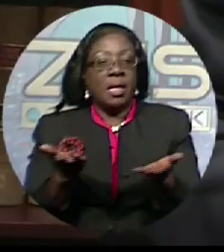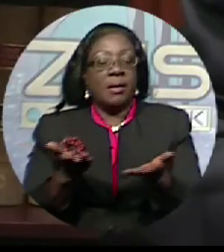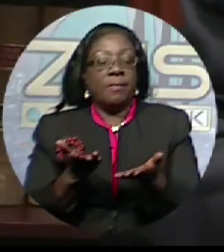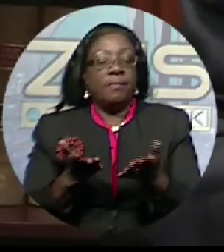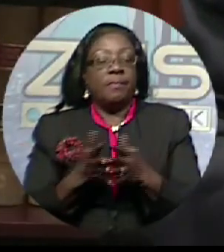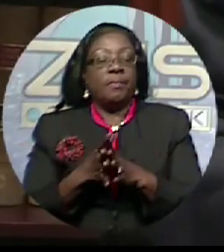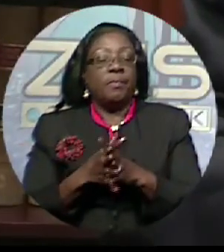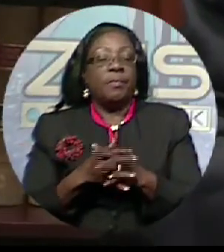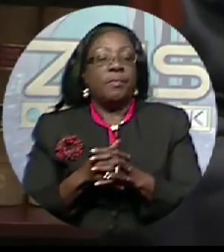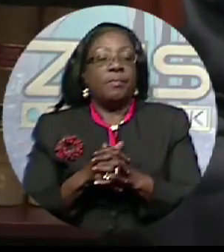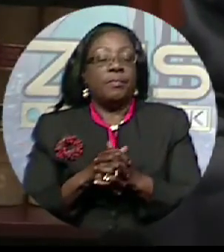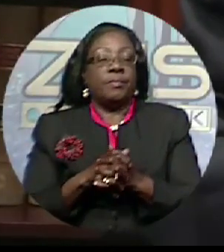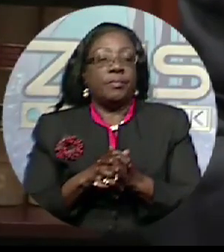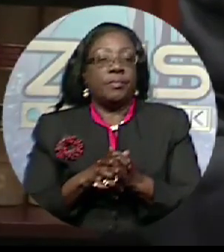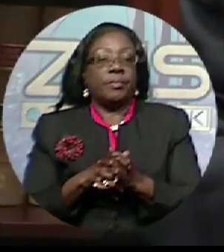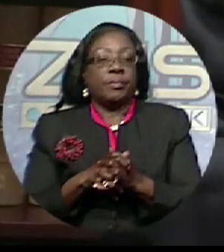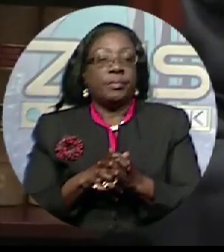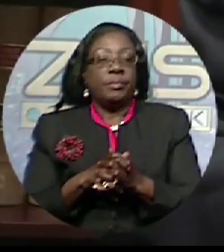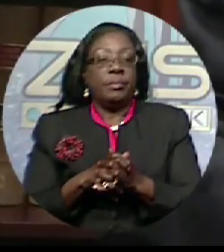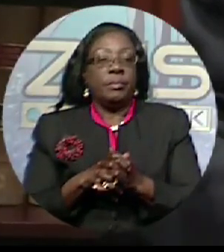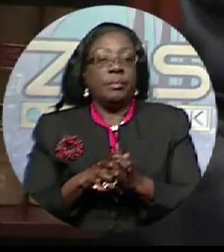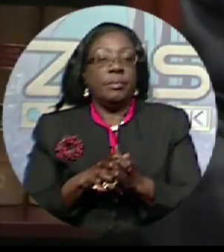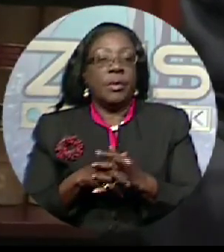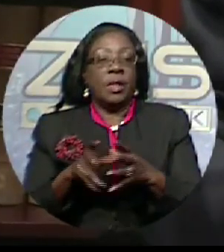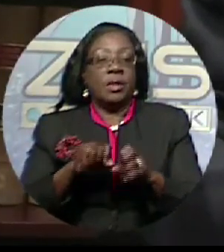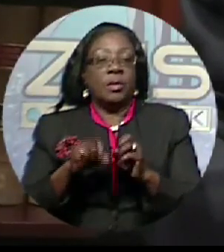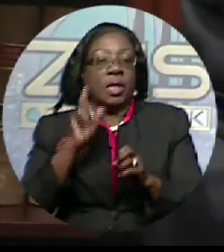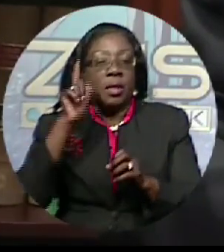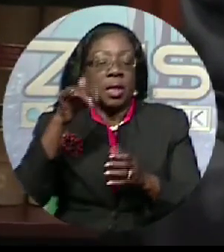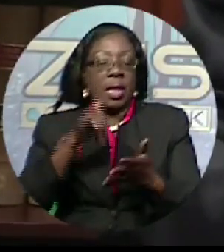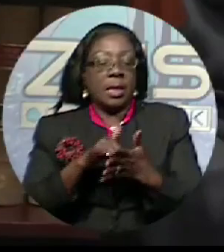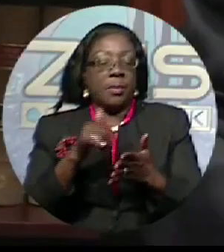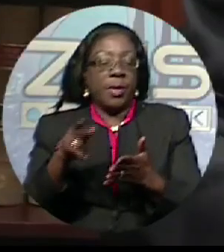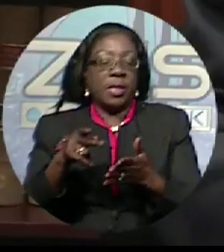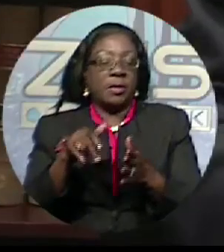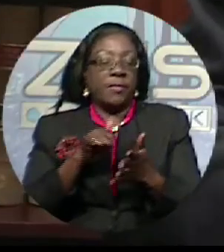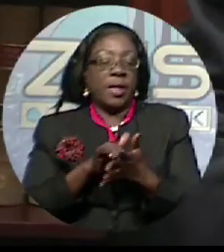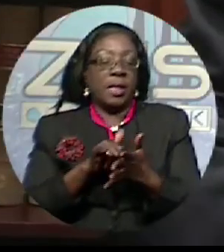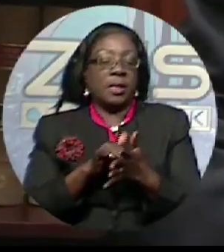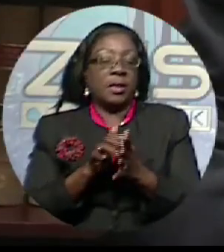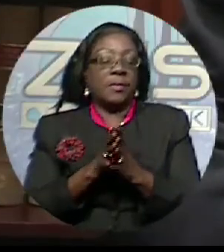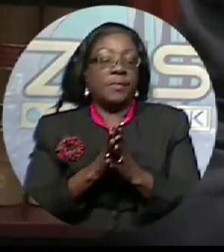passports here are fairly expensive for people, so they're looking at the price point of the passports.